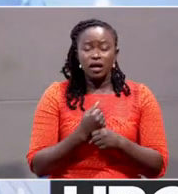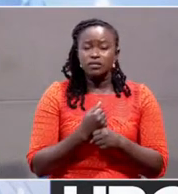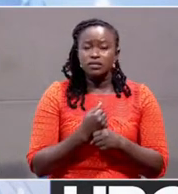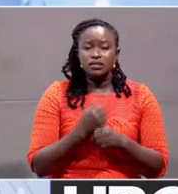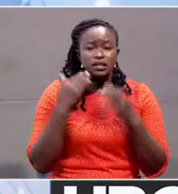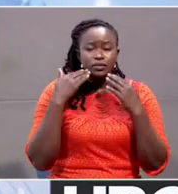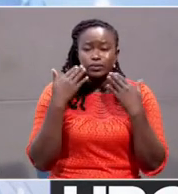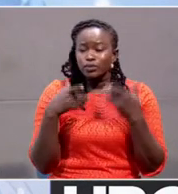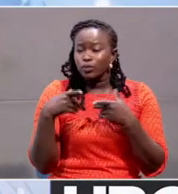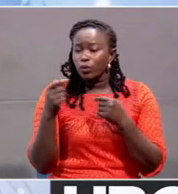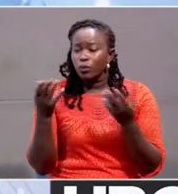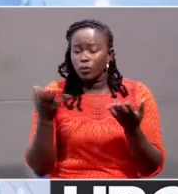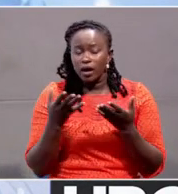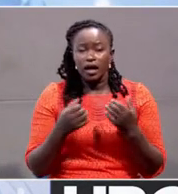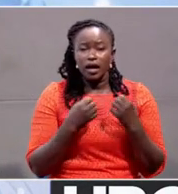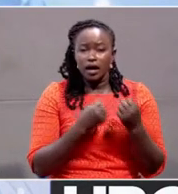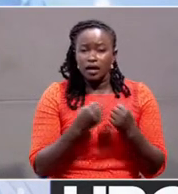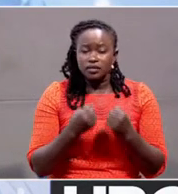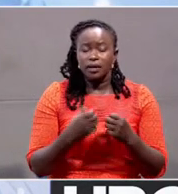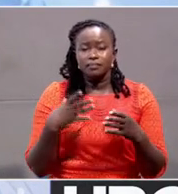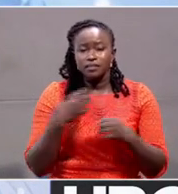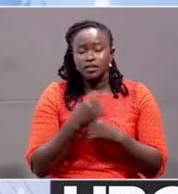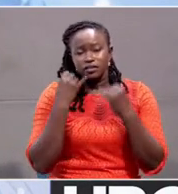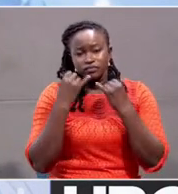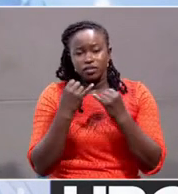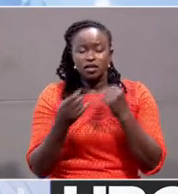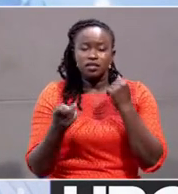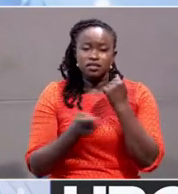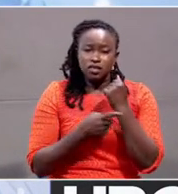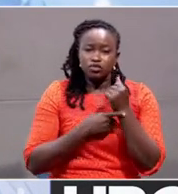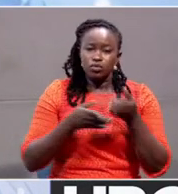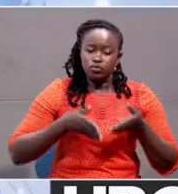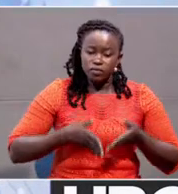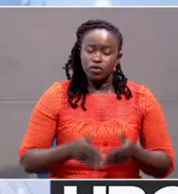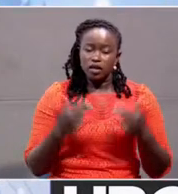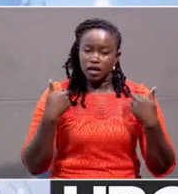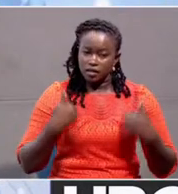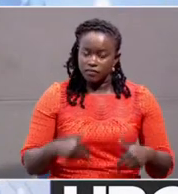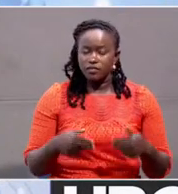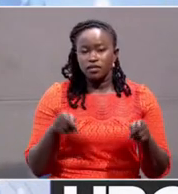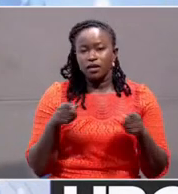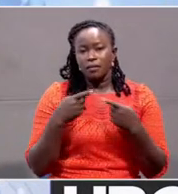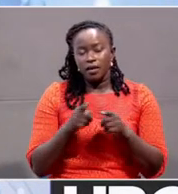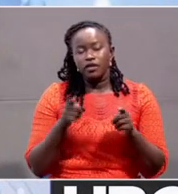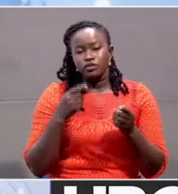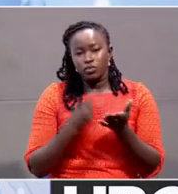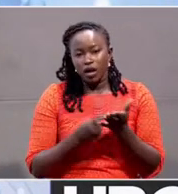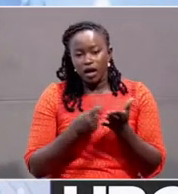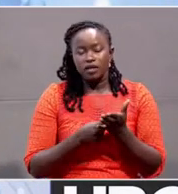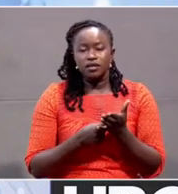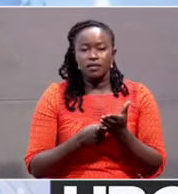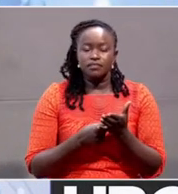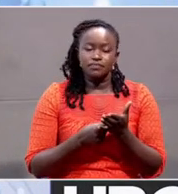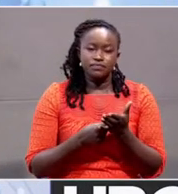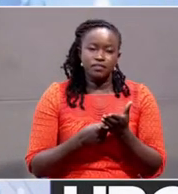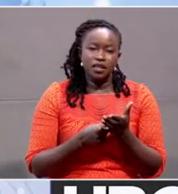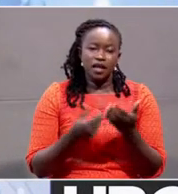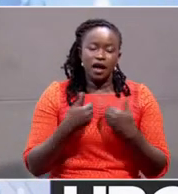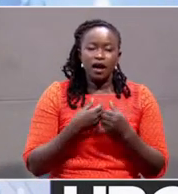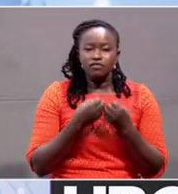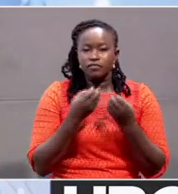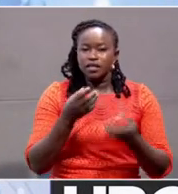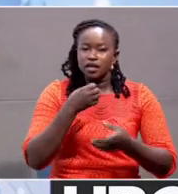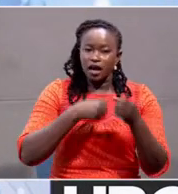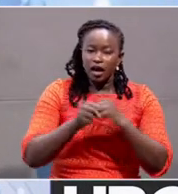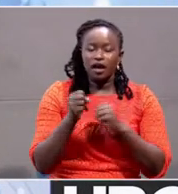to go. The challenge is lack of information on sexual reproductive health, and yet Uganda is gifted with a big number of active